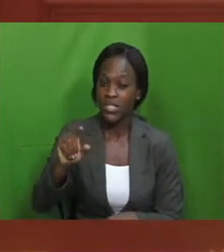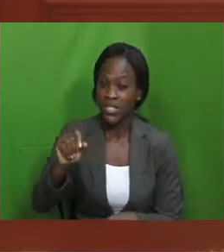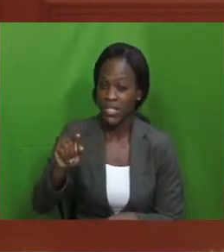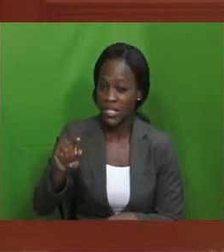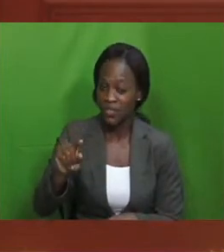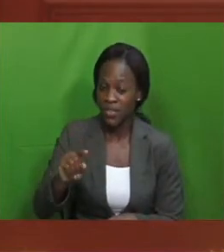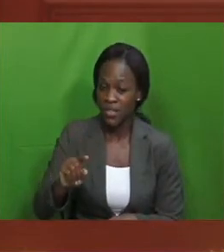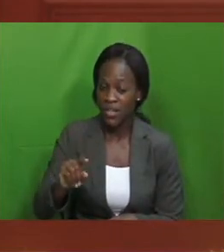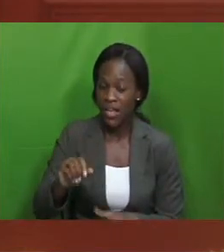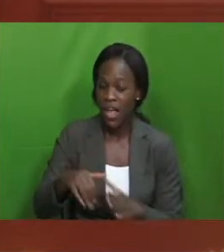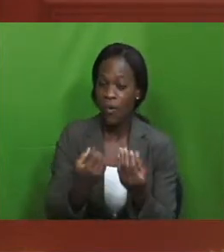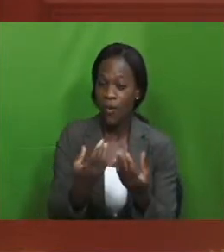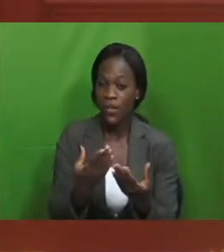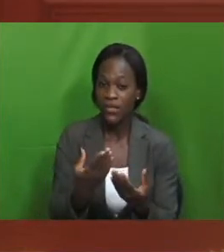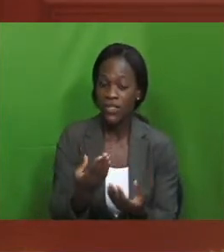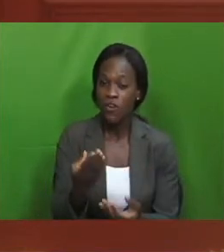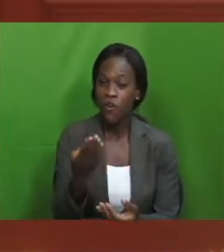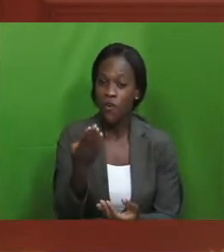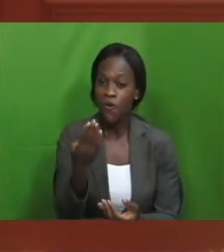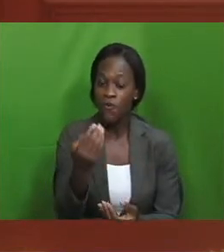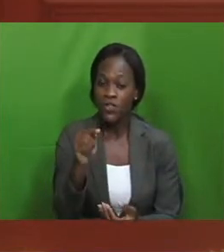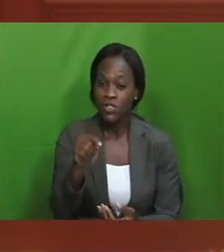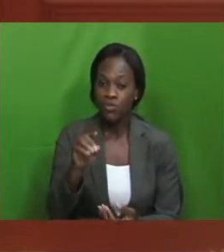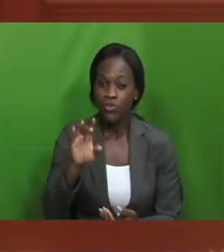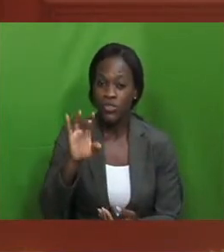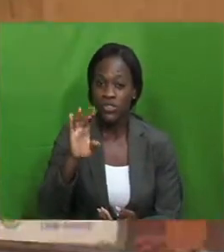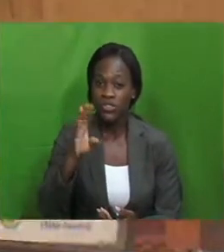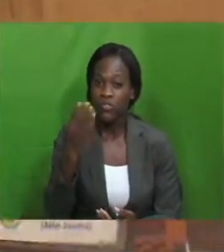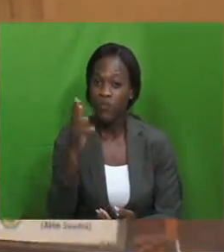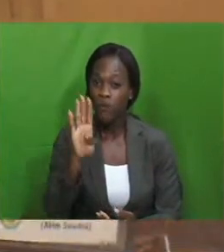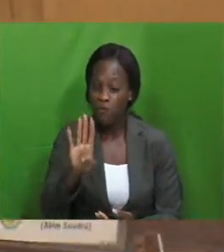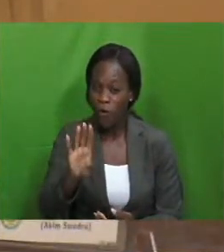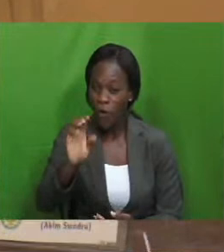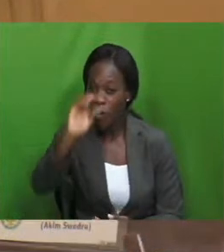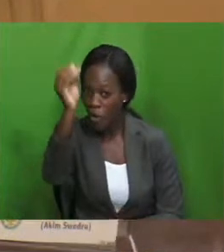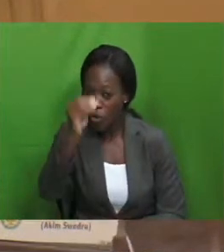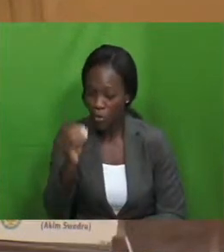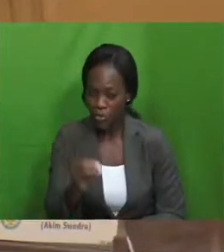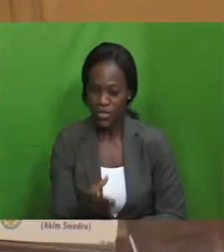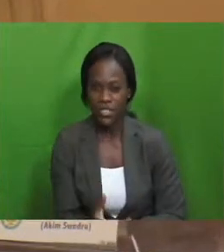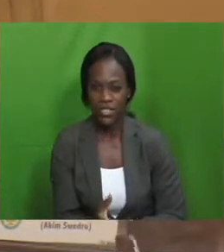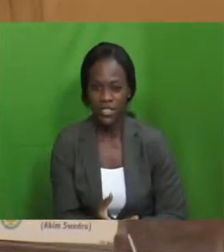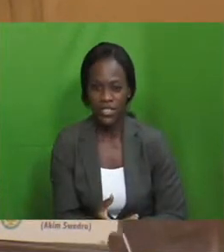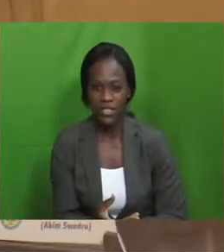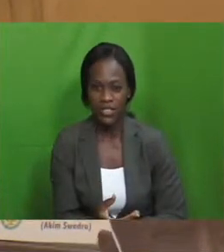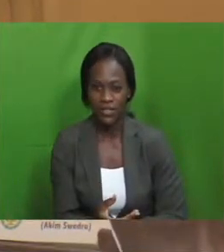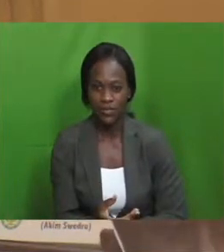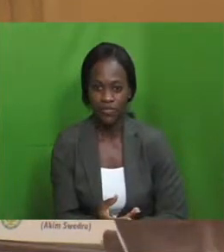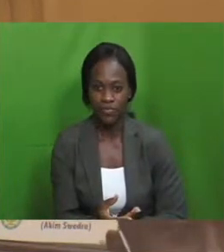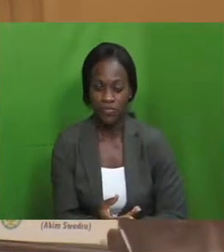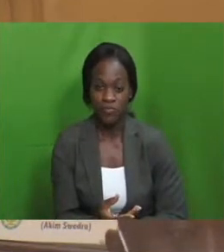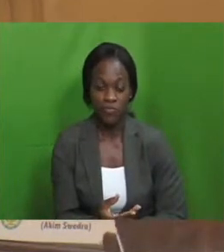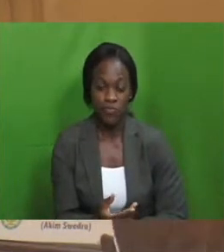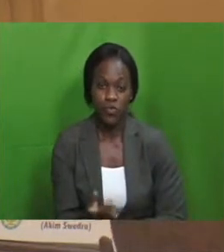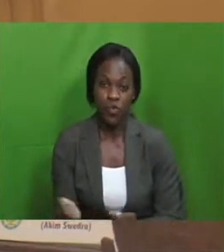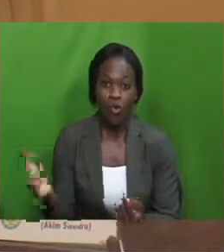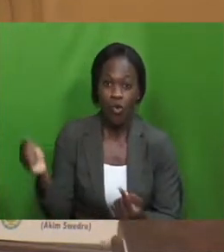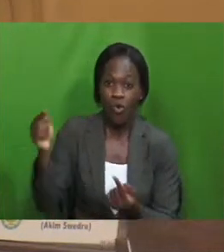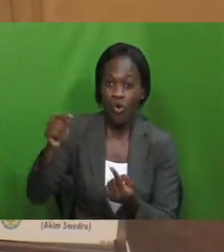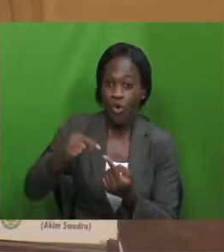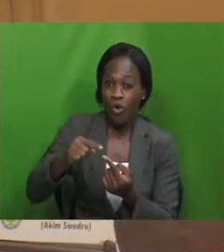14.4%. Record can never be contested until the economy does better.